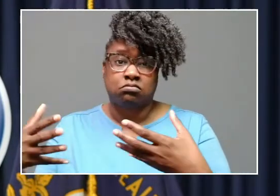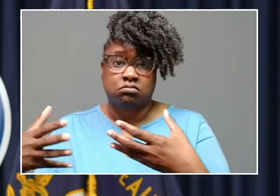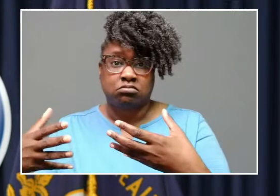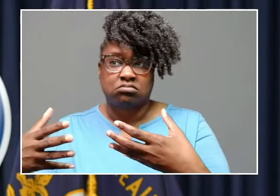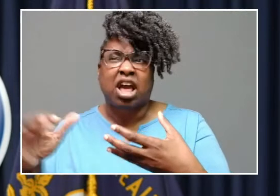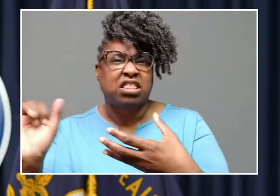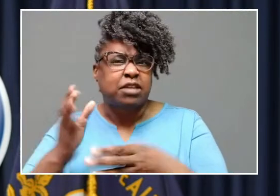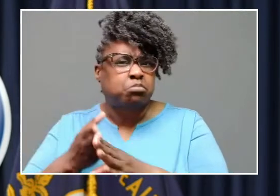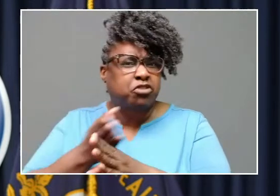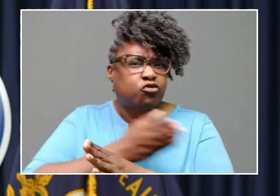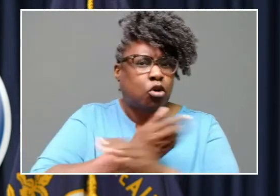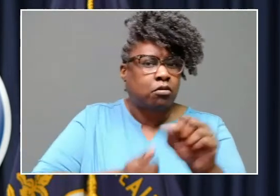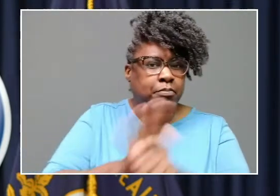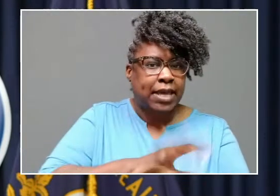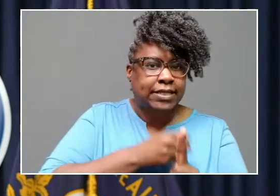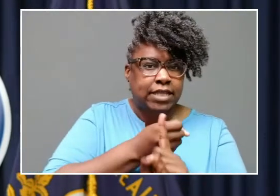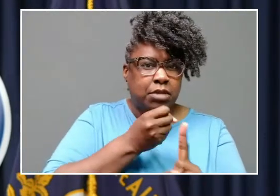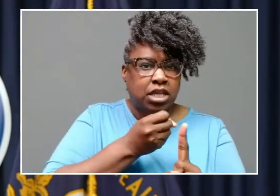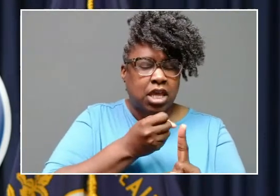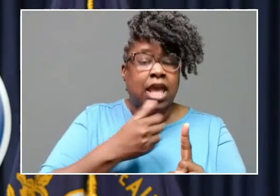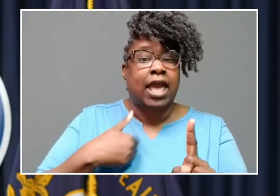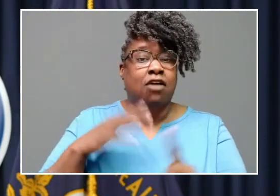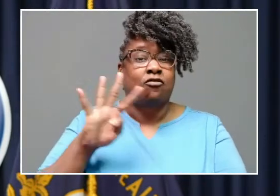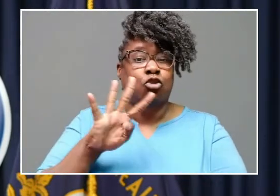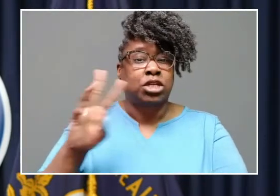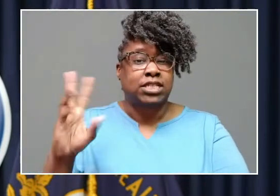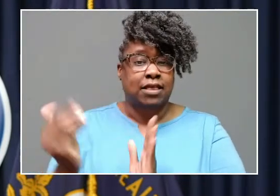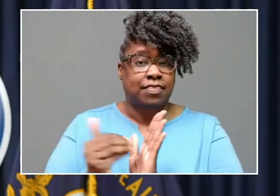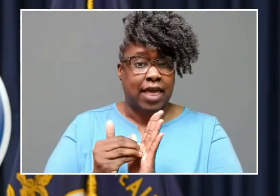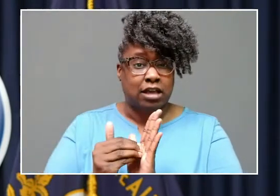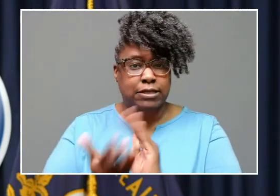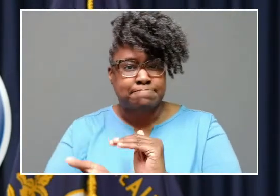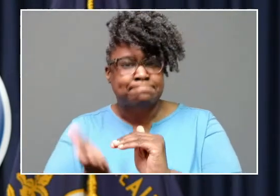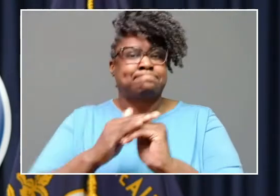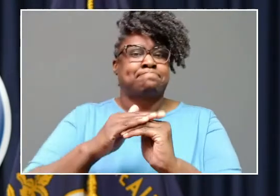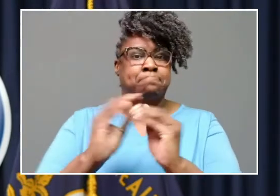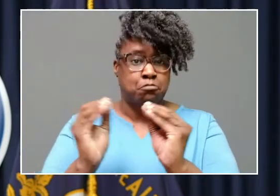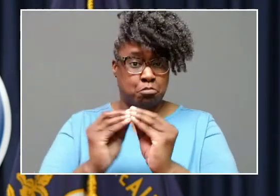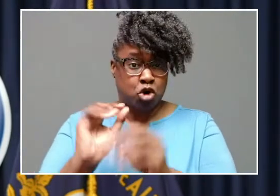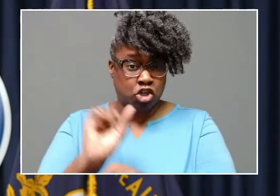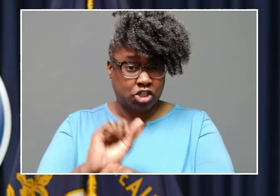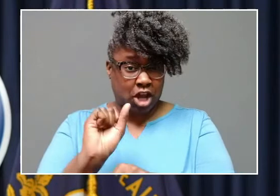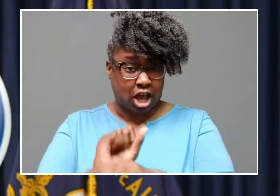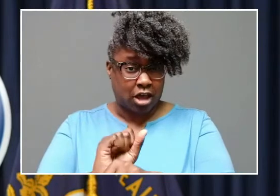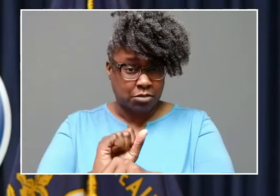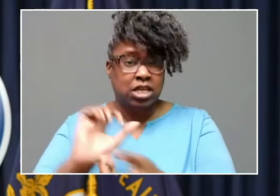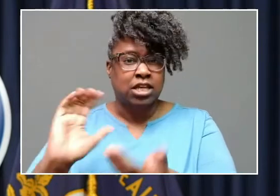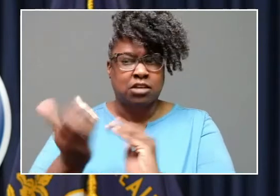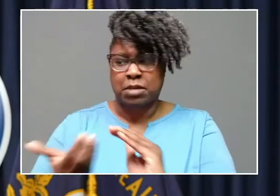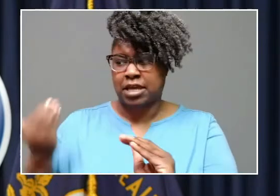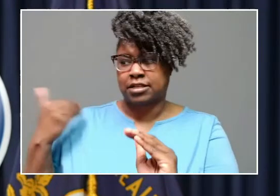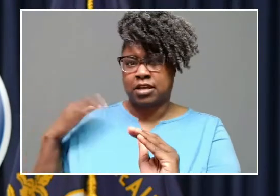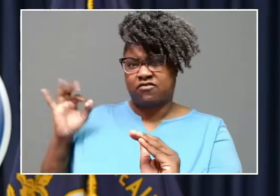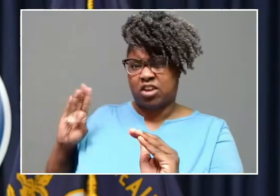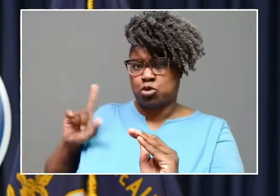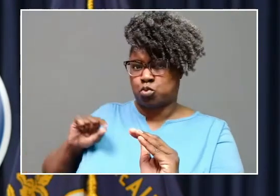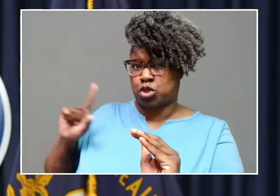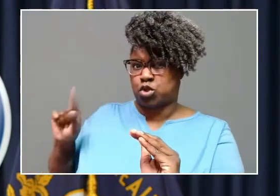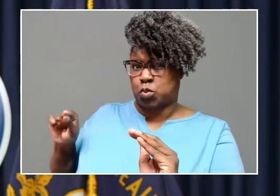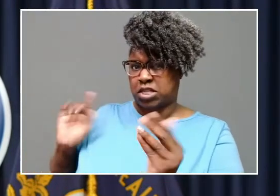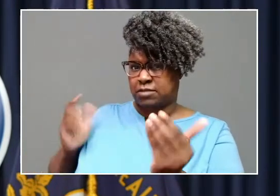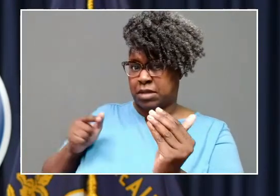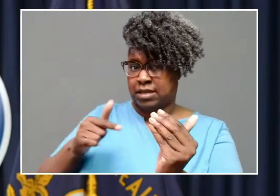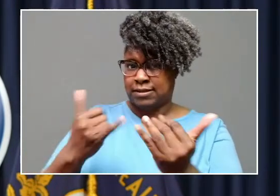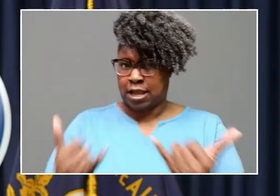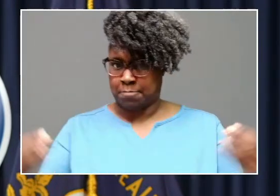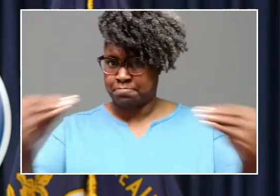have 46,000 more jobs in Kentucky than in February of 2020. Just last month, we announced that Kentucky